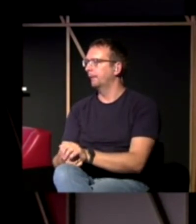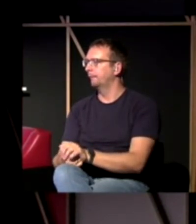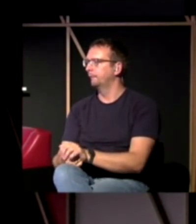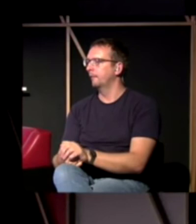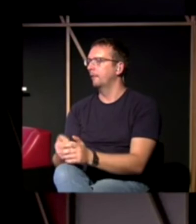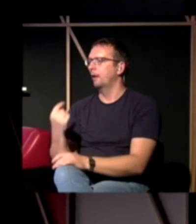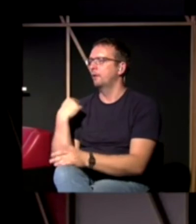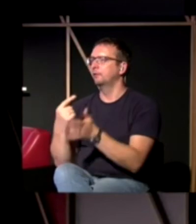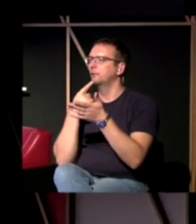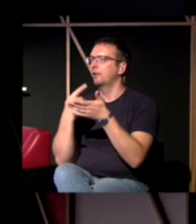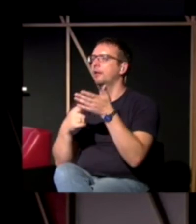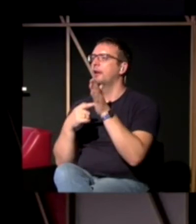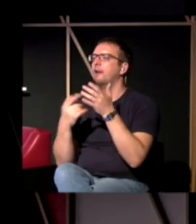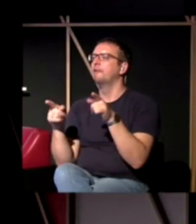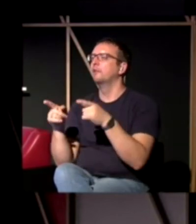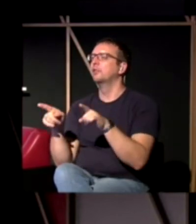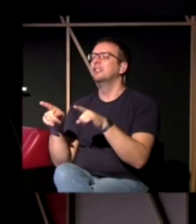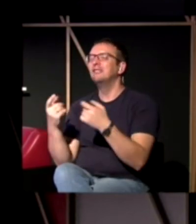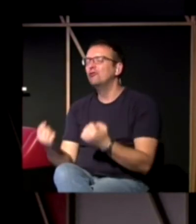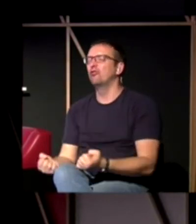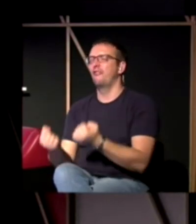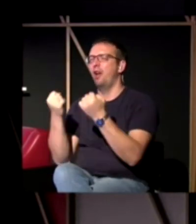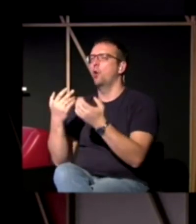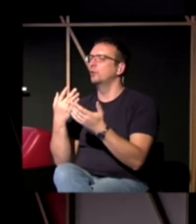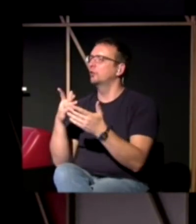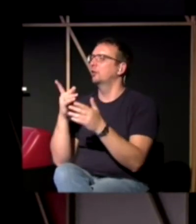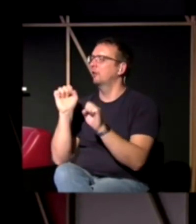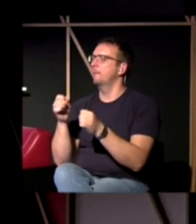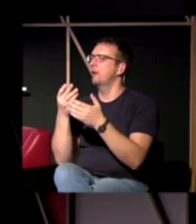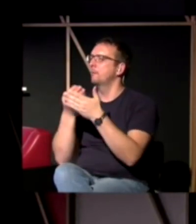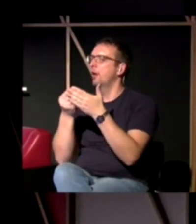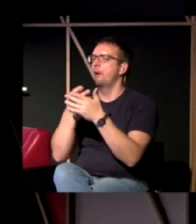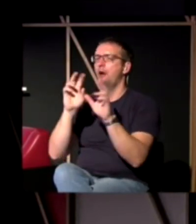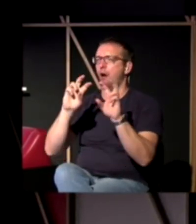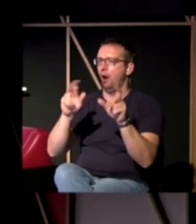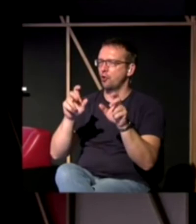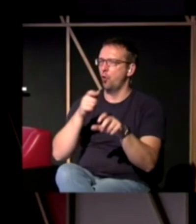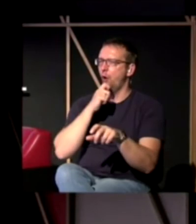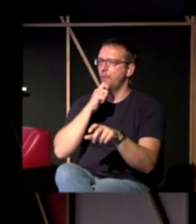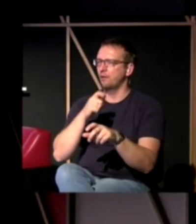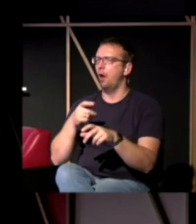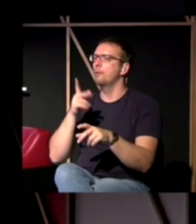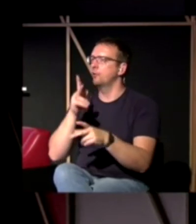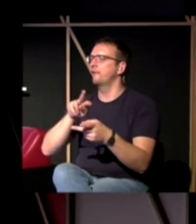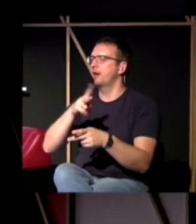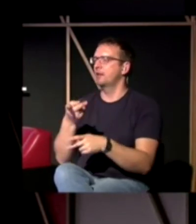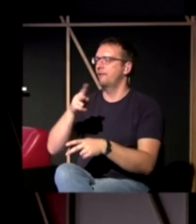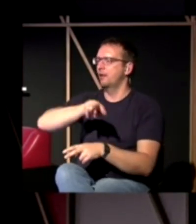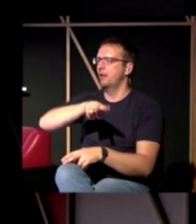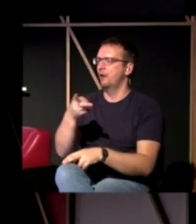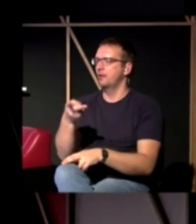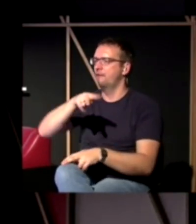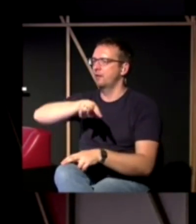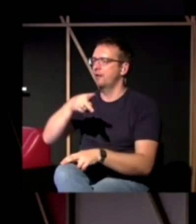commentator was very, very stressful. As we mentioned the last